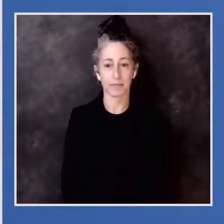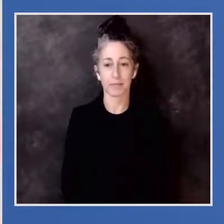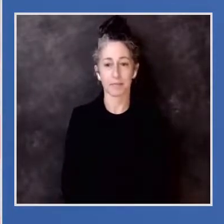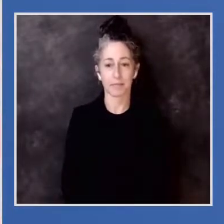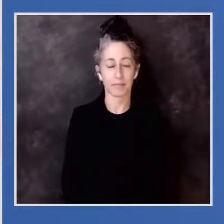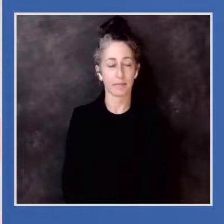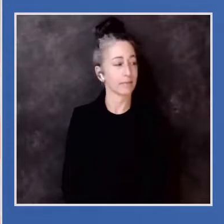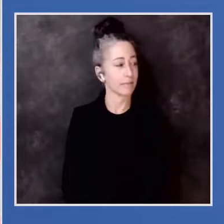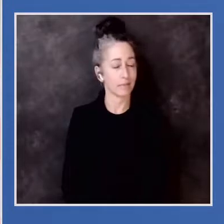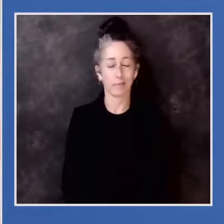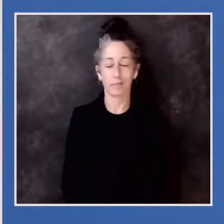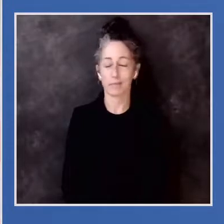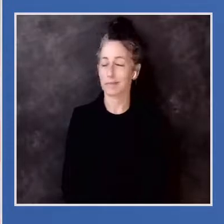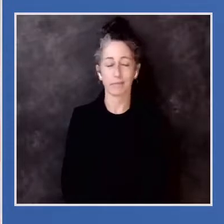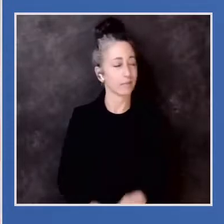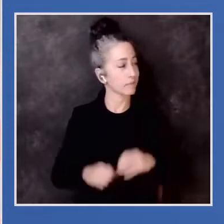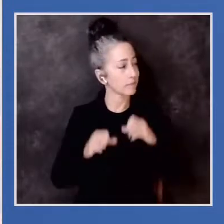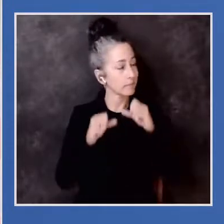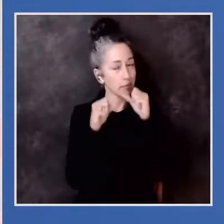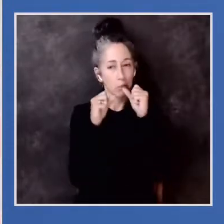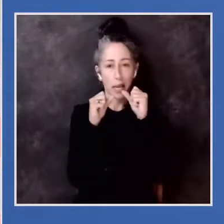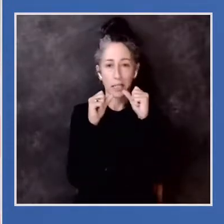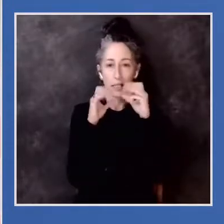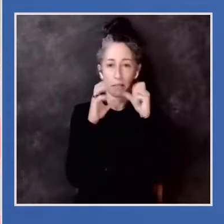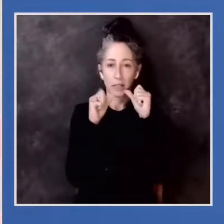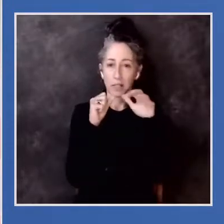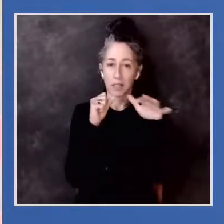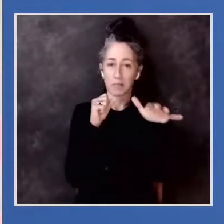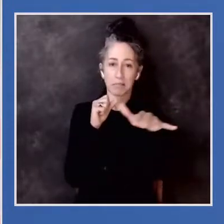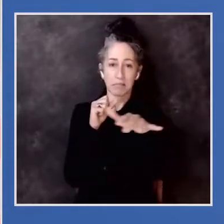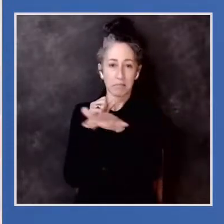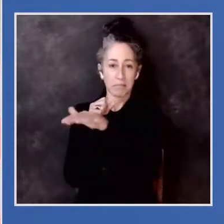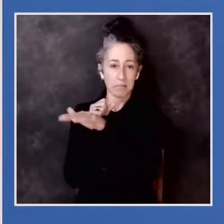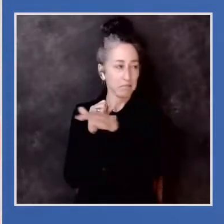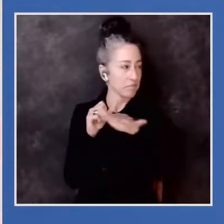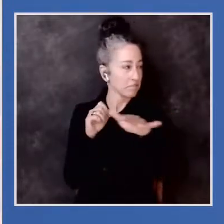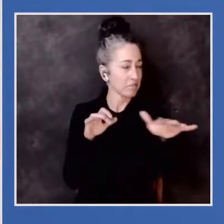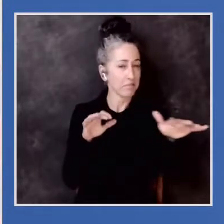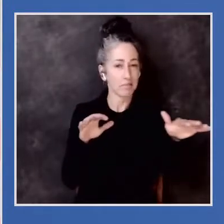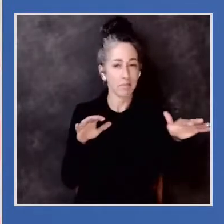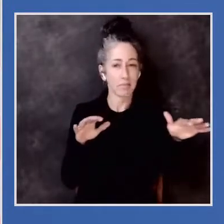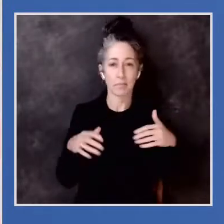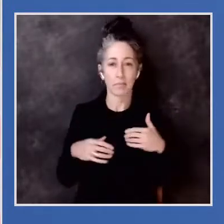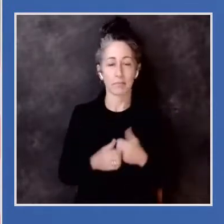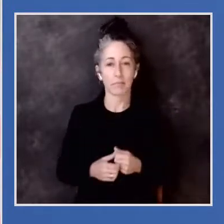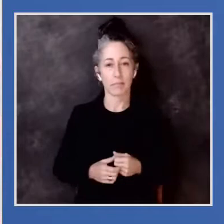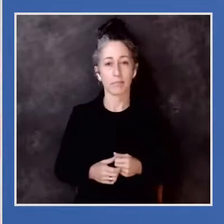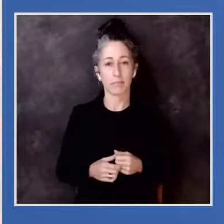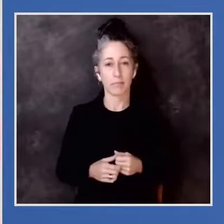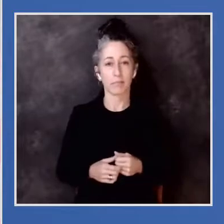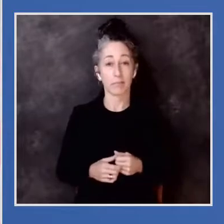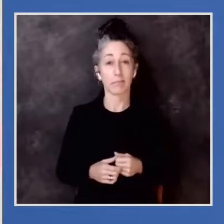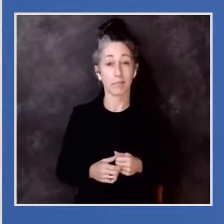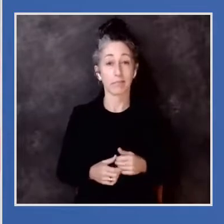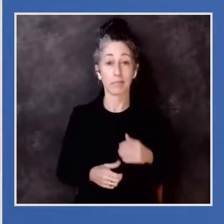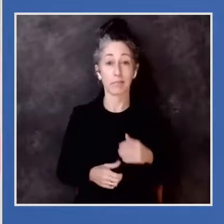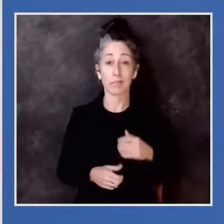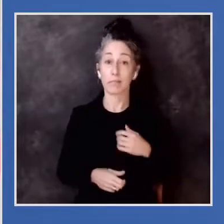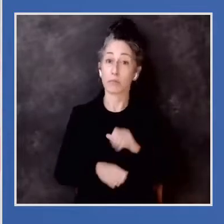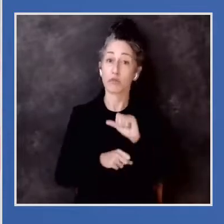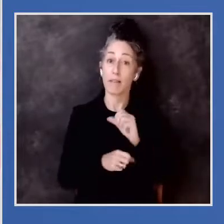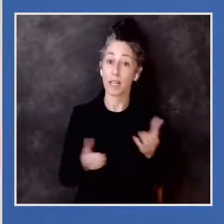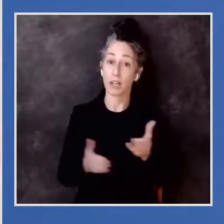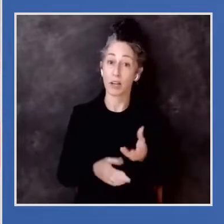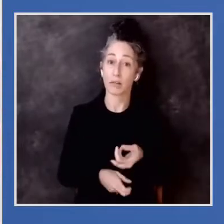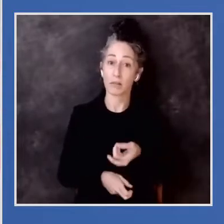What a magnificent setting. It's hard when you're driving here